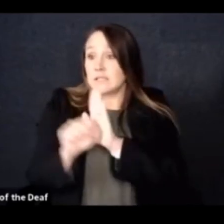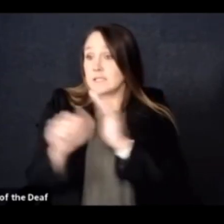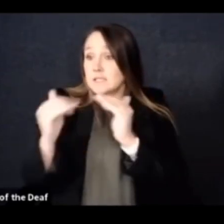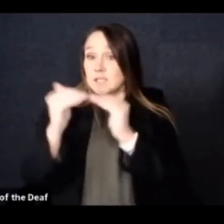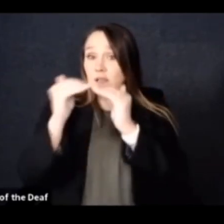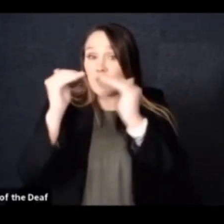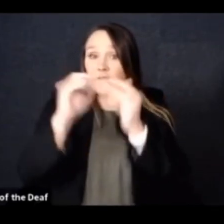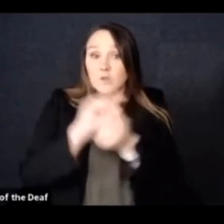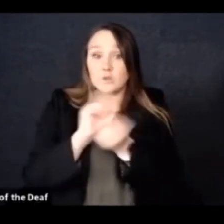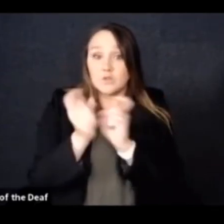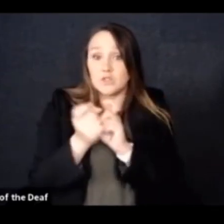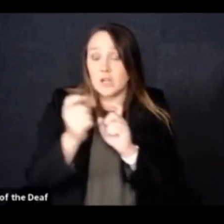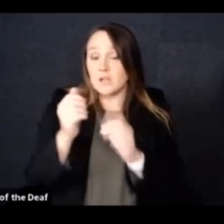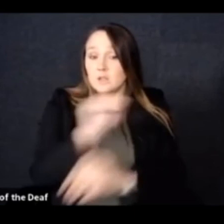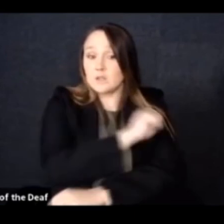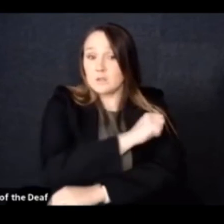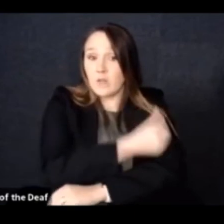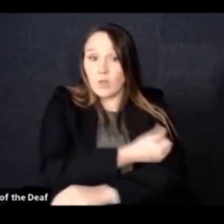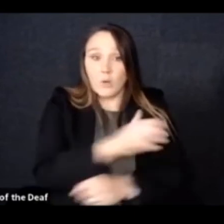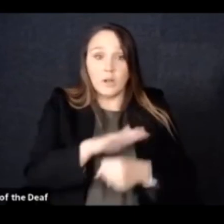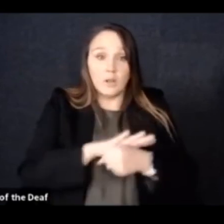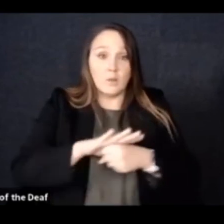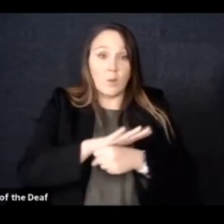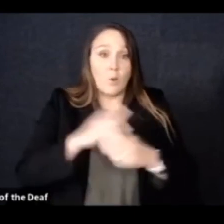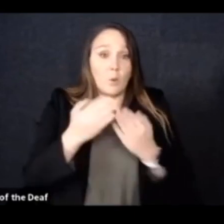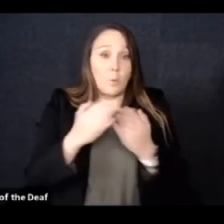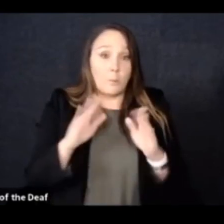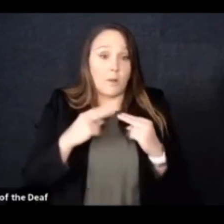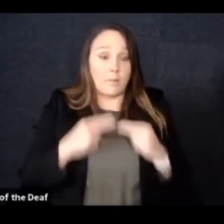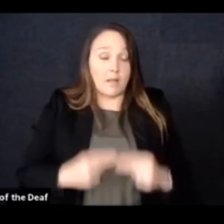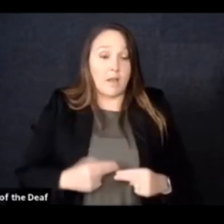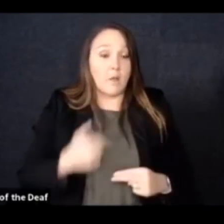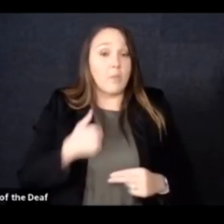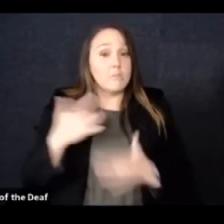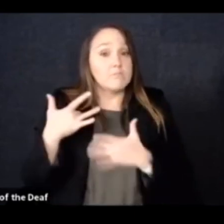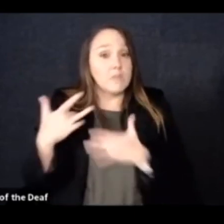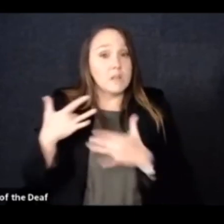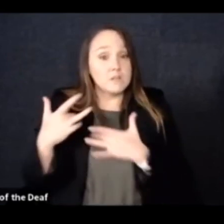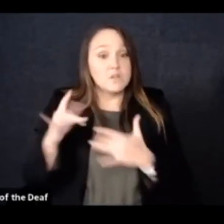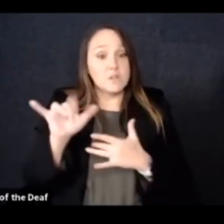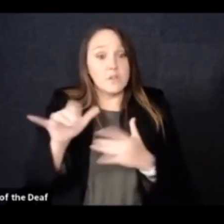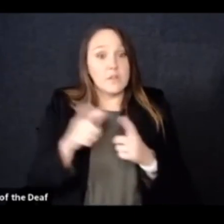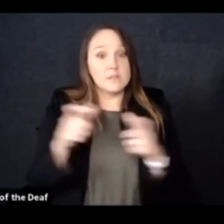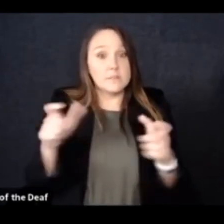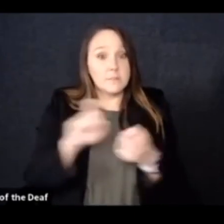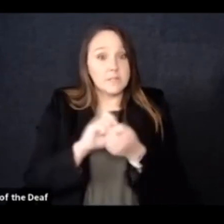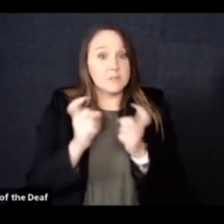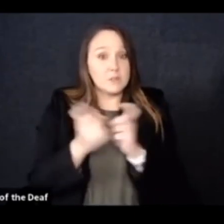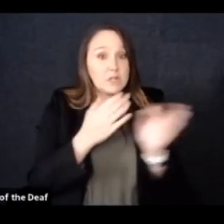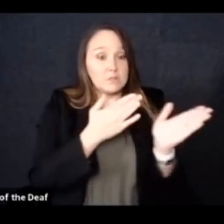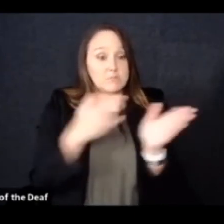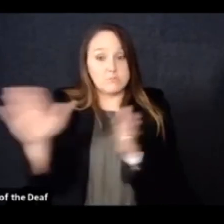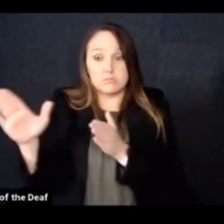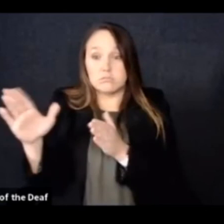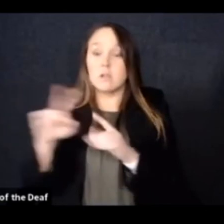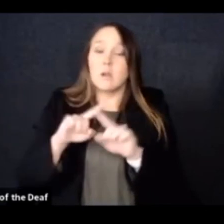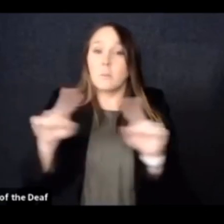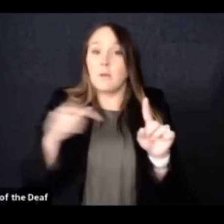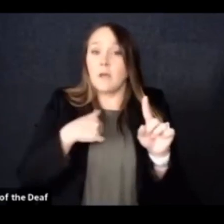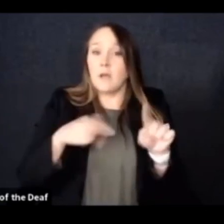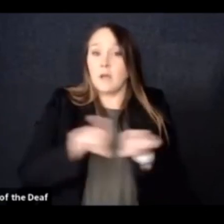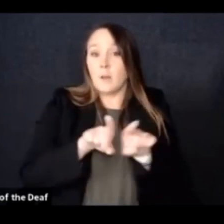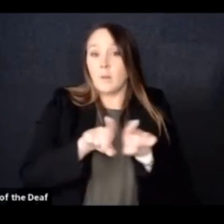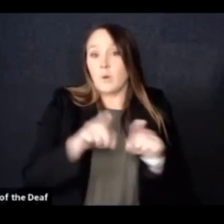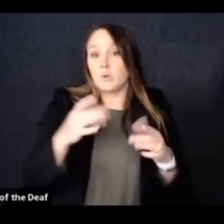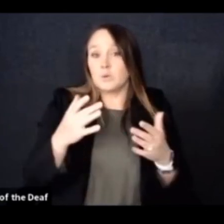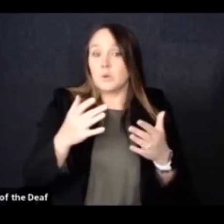to change the authority of local public health. I am concerned. It's a big change. It's a big shift. But I'm also open